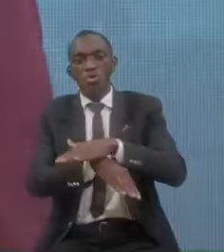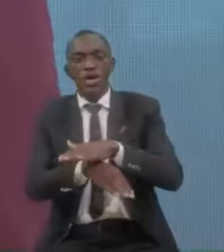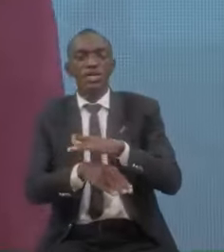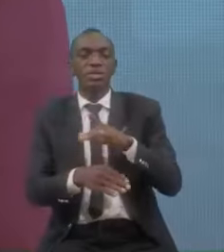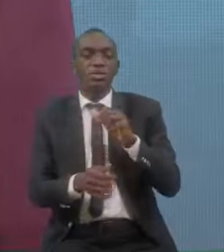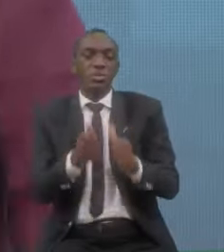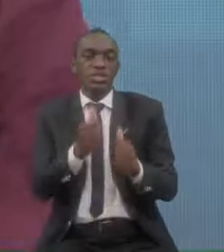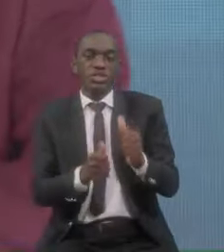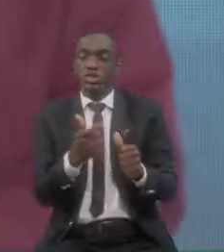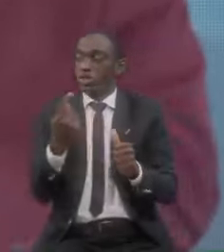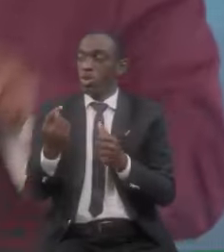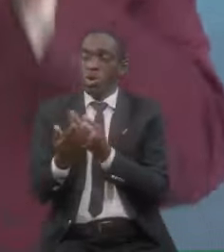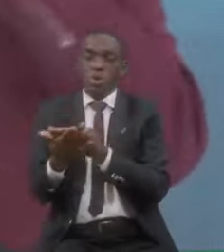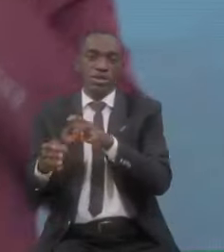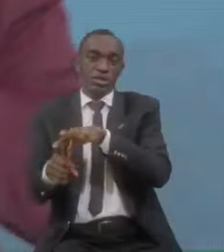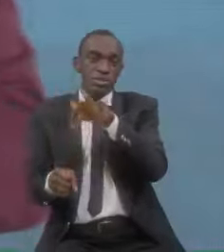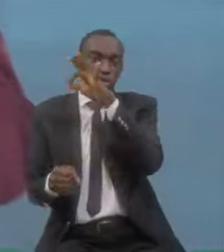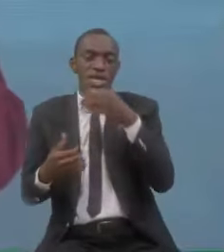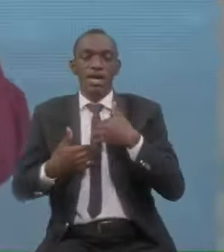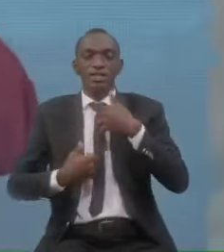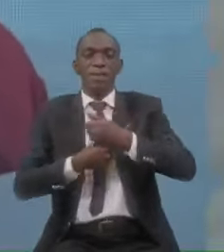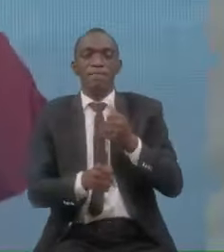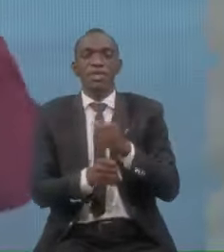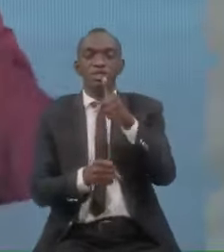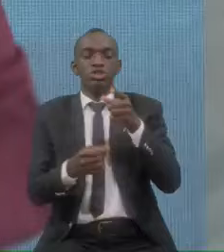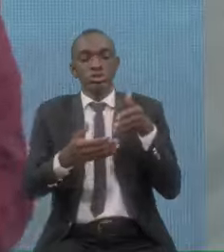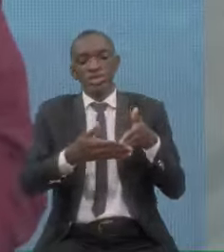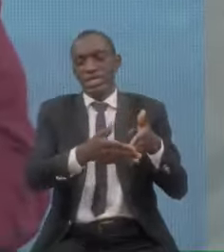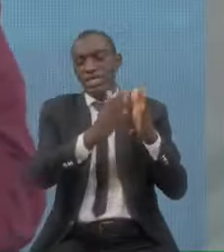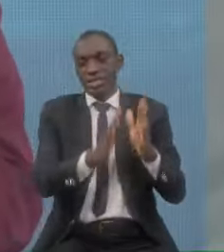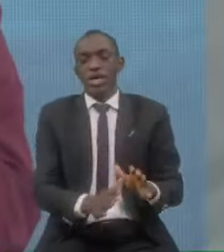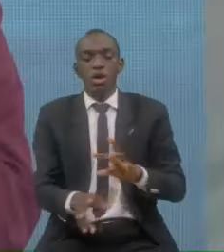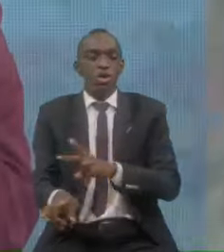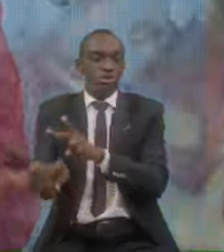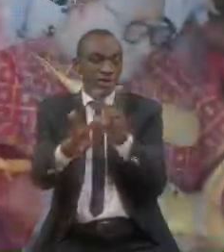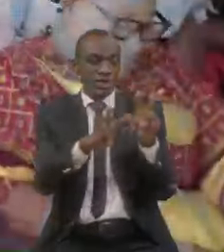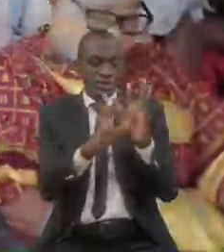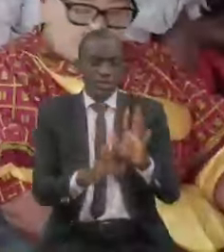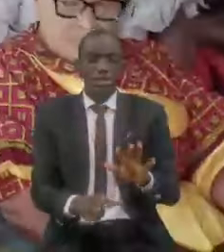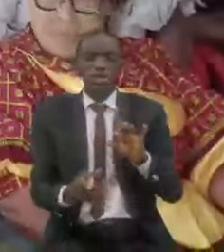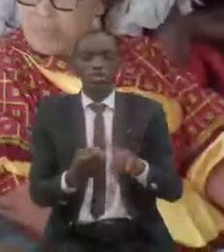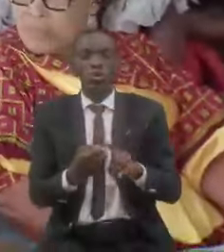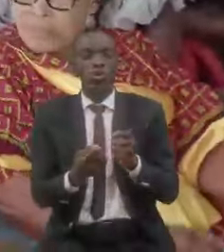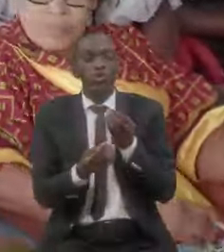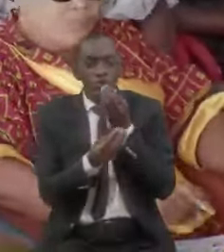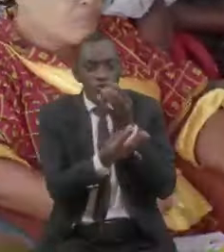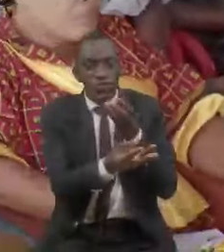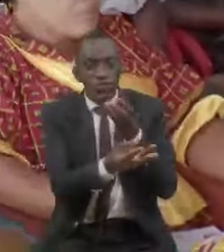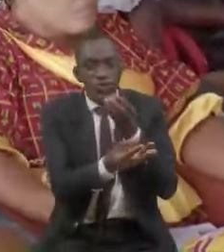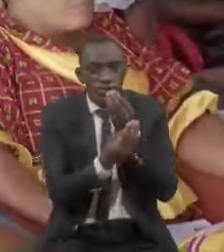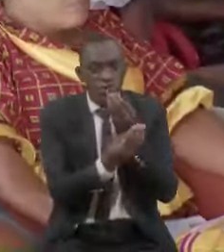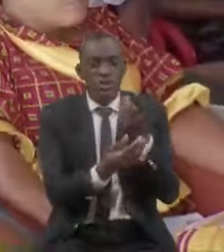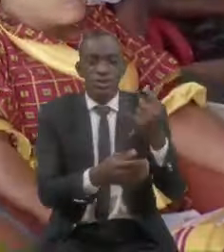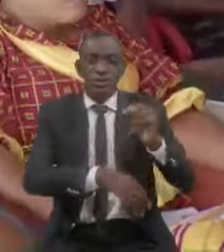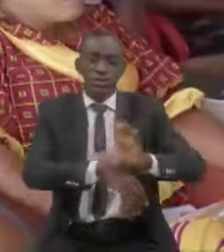you overseers to feed the church of God. When we don't have the scriptures, we